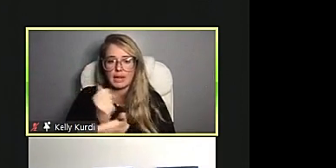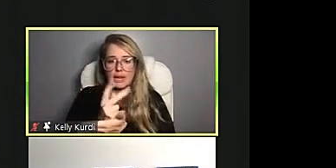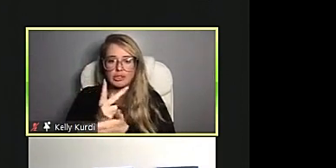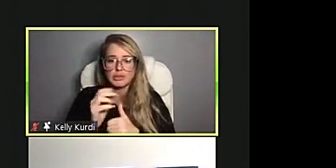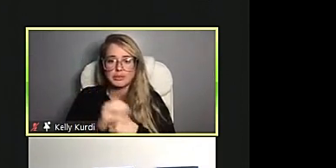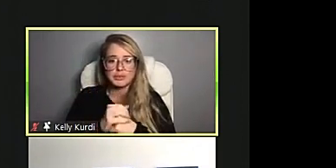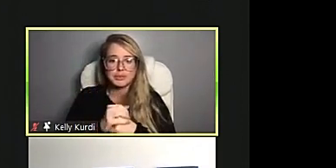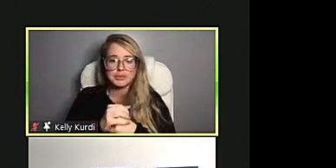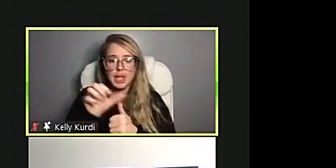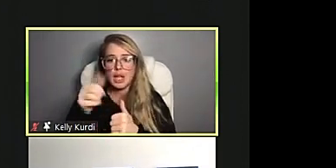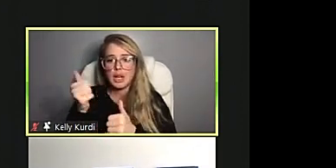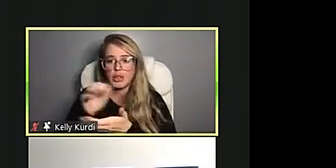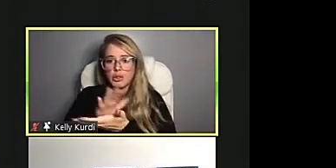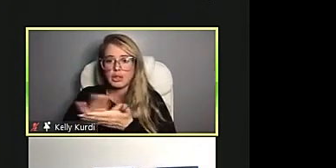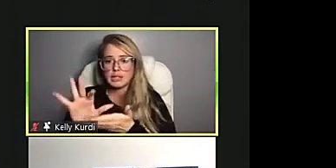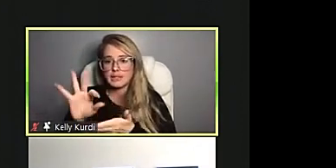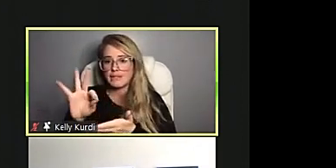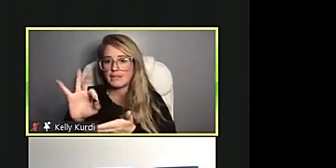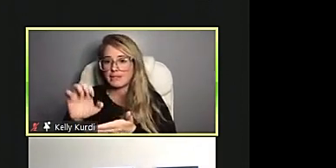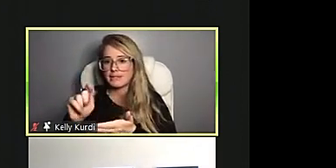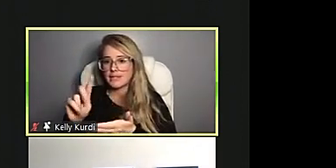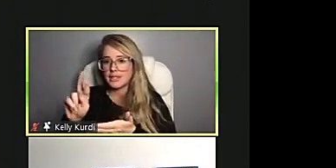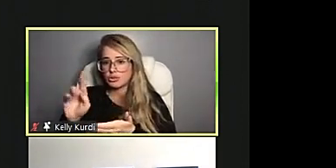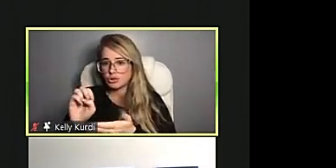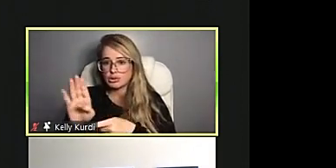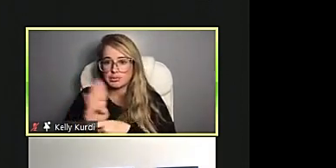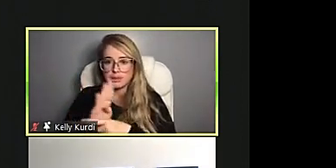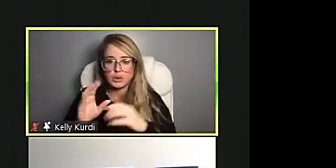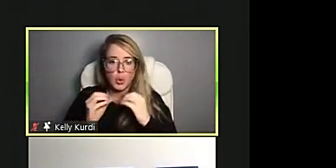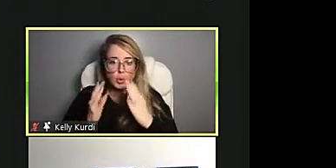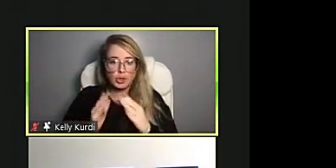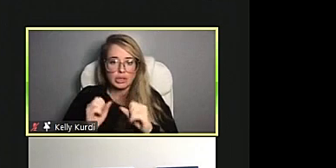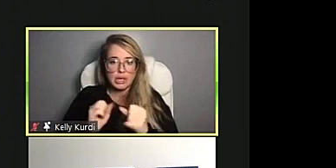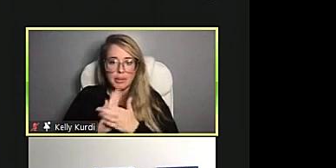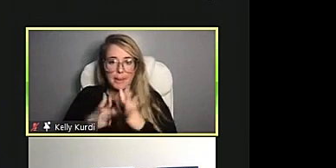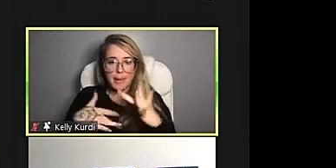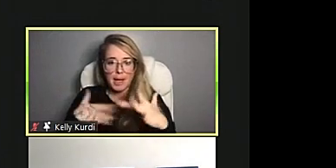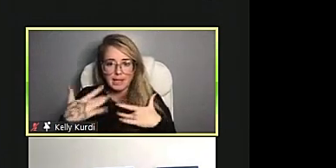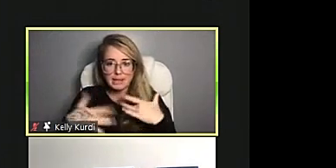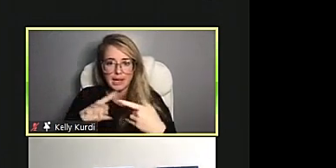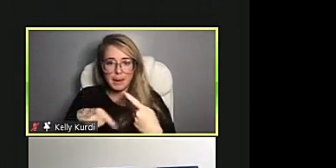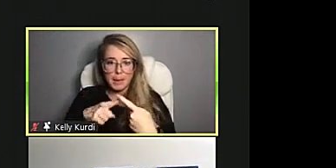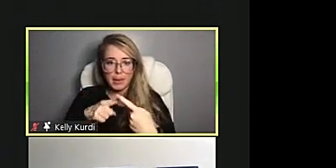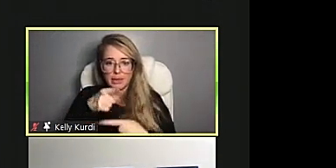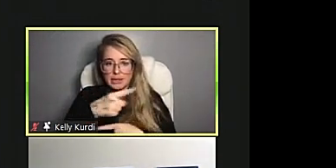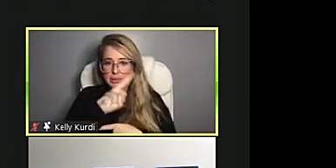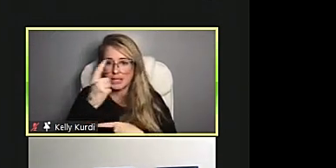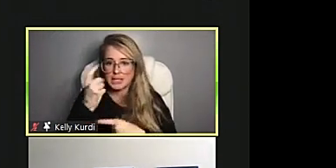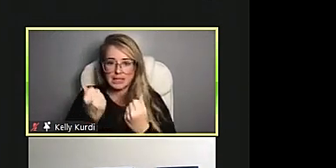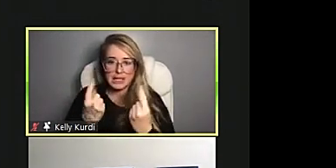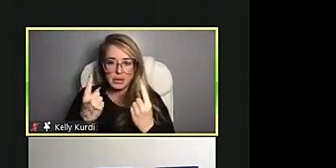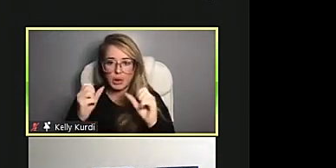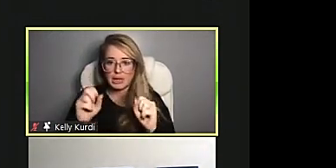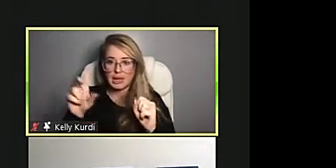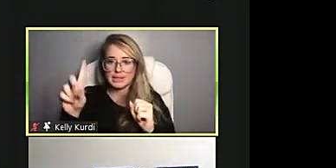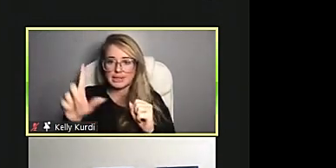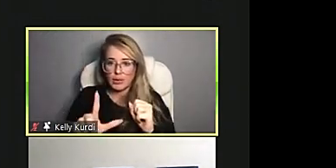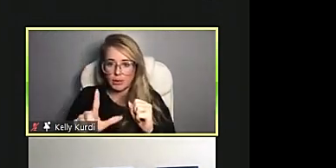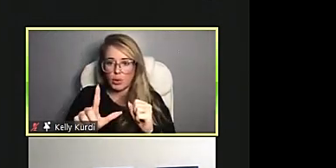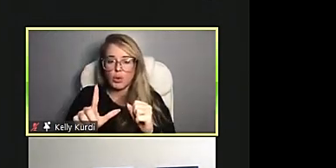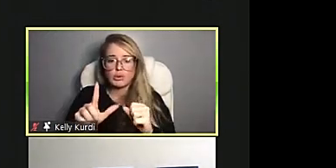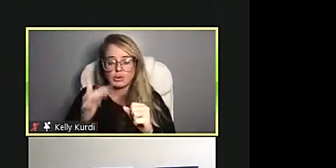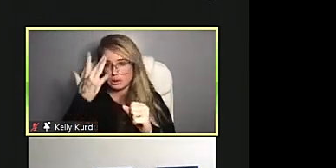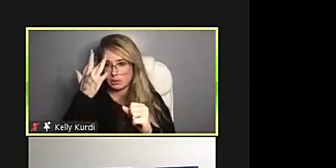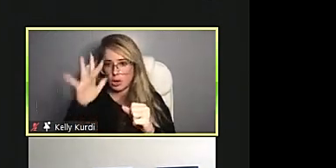Another nice feature of this is that business owners can get really excited about this because anyone can download the Smart